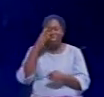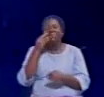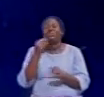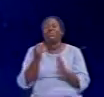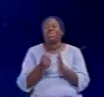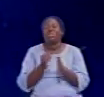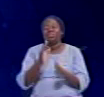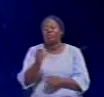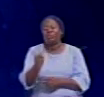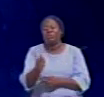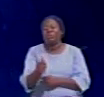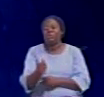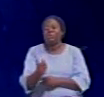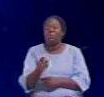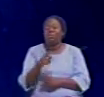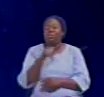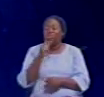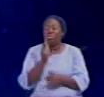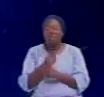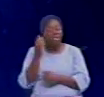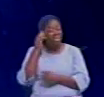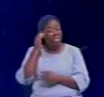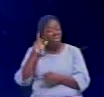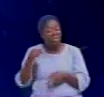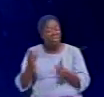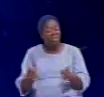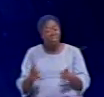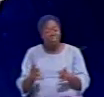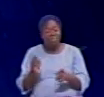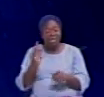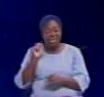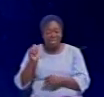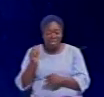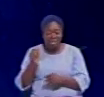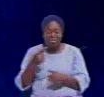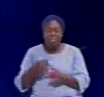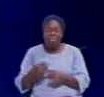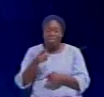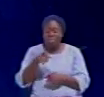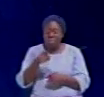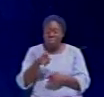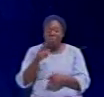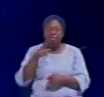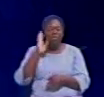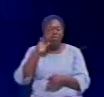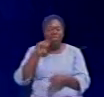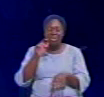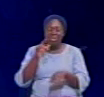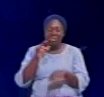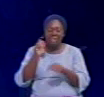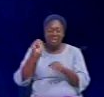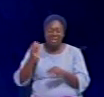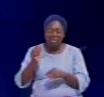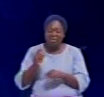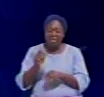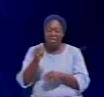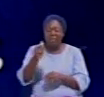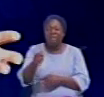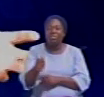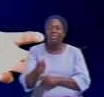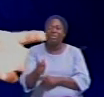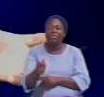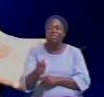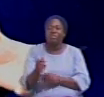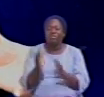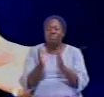yourself. You will not just hear other testimonies with your ears. You will testify yourself with your lips. I want